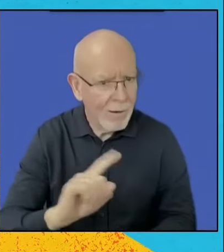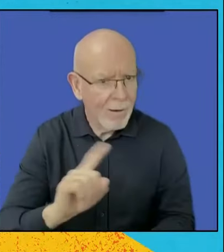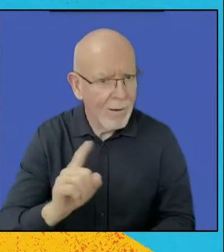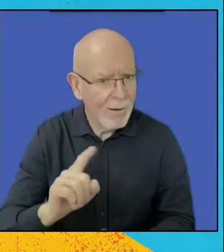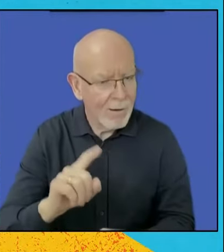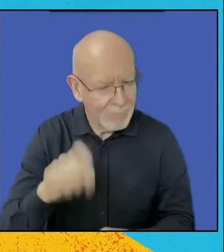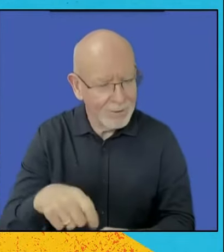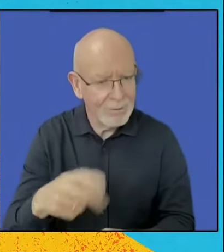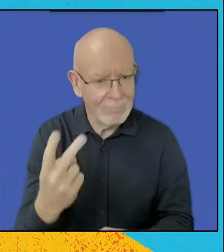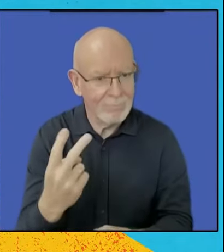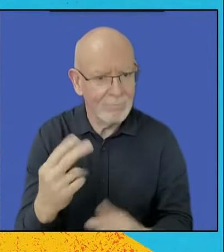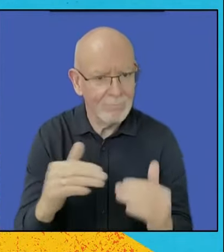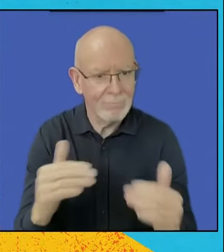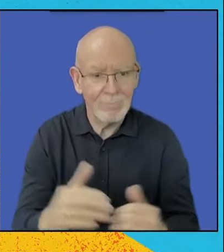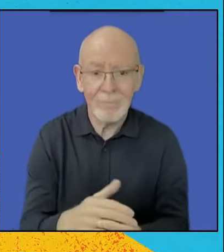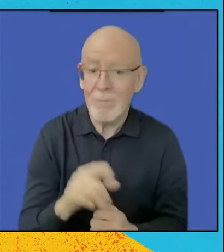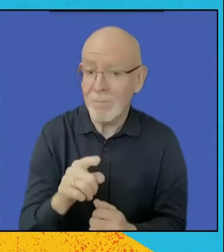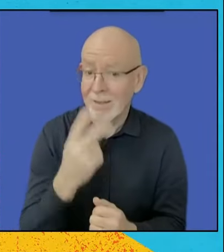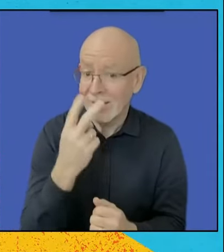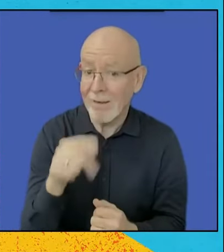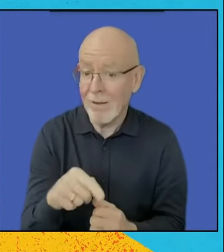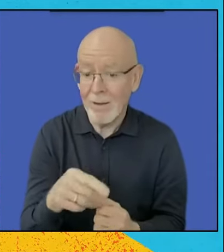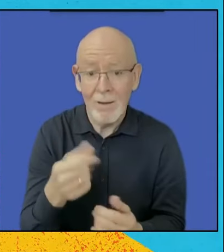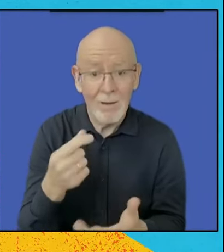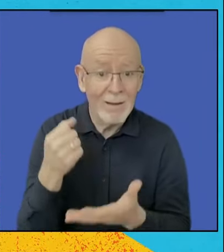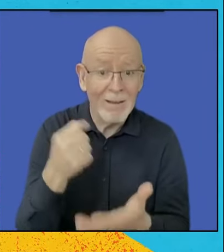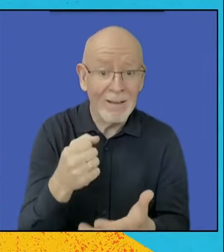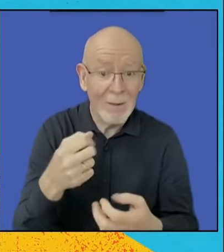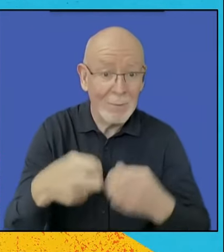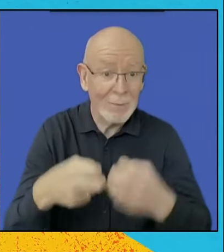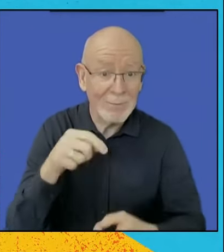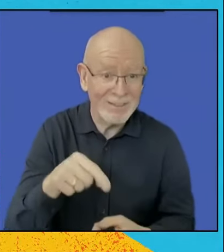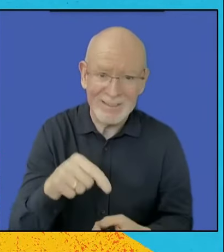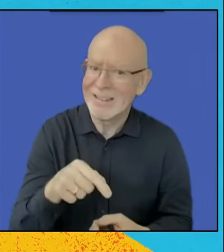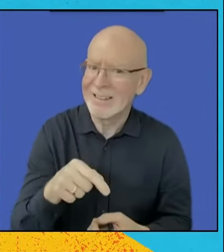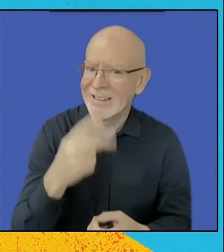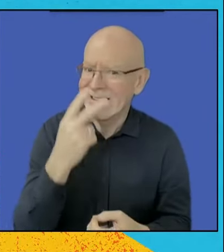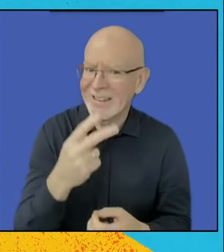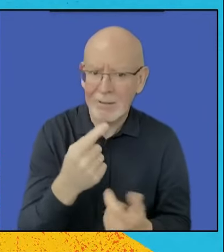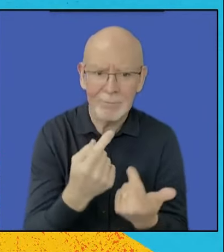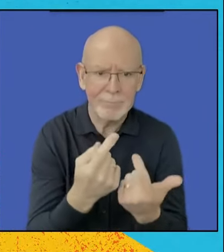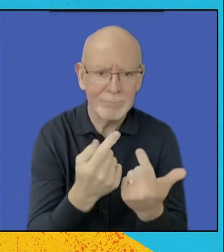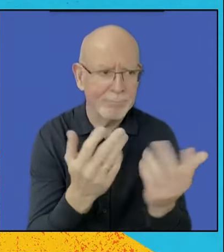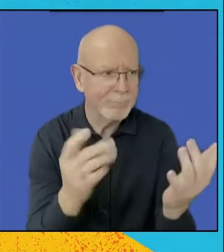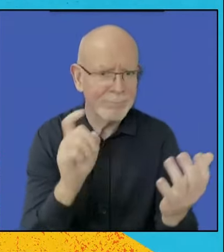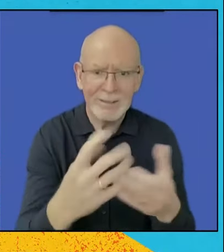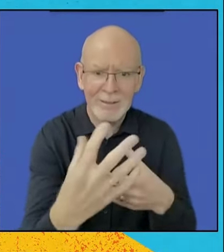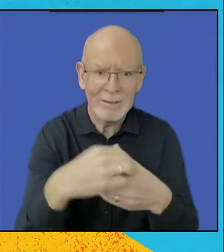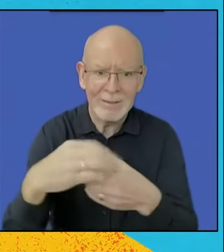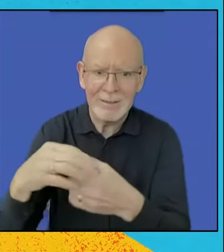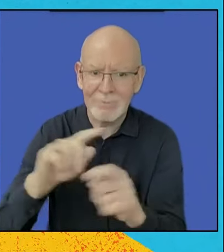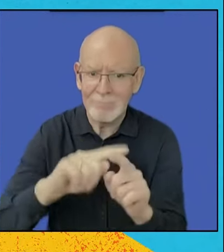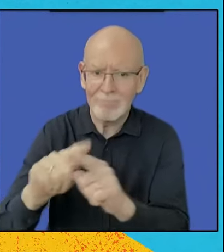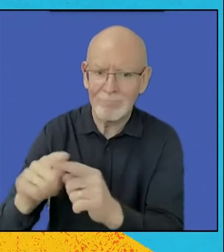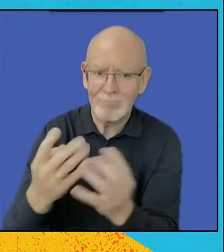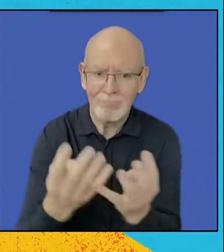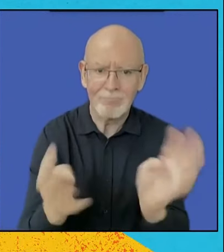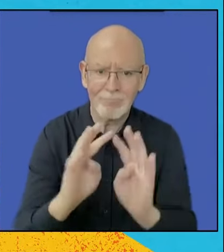their lives and those of future generations, and promote a more inclusive and equitable society.